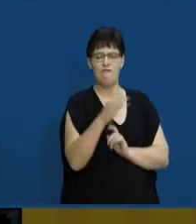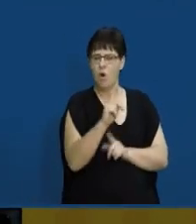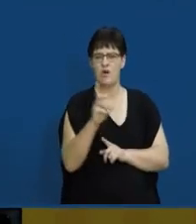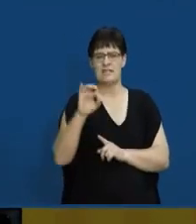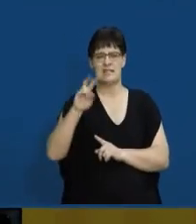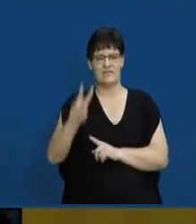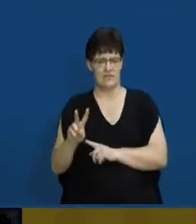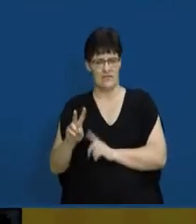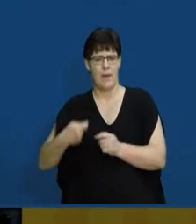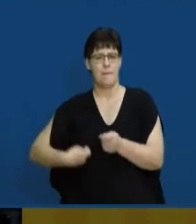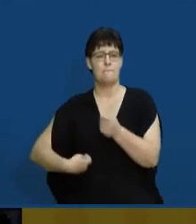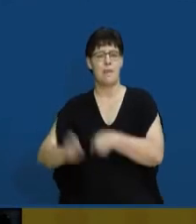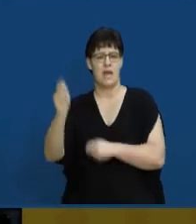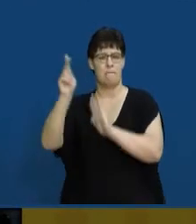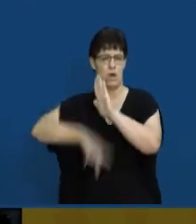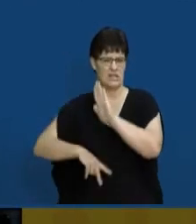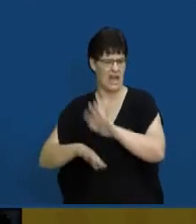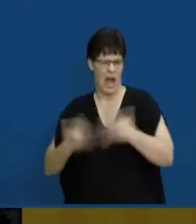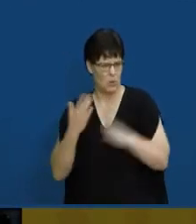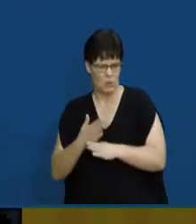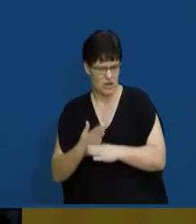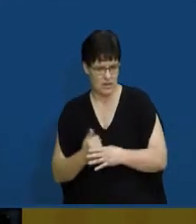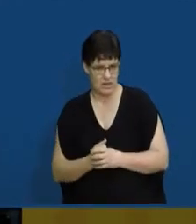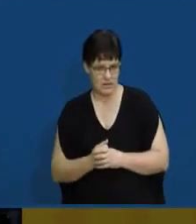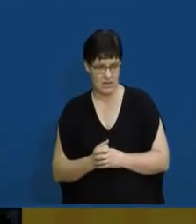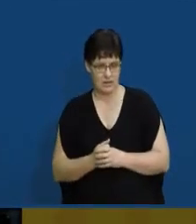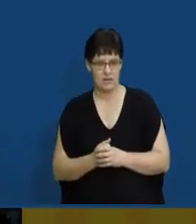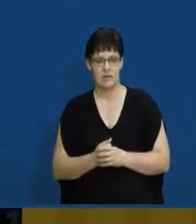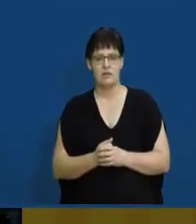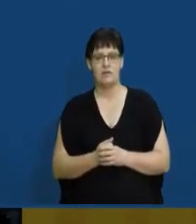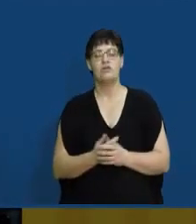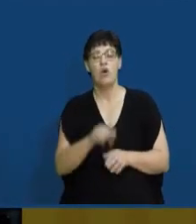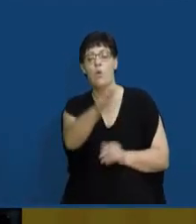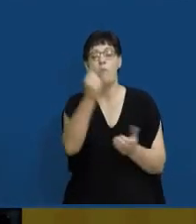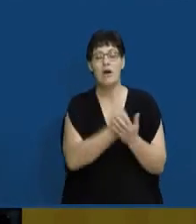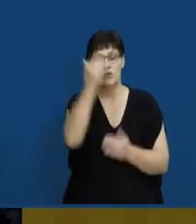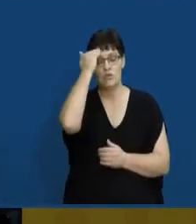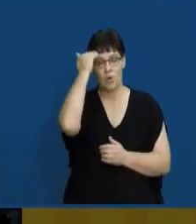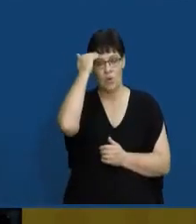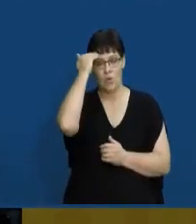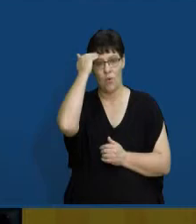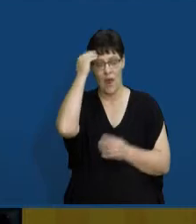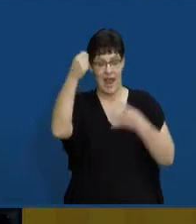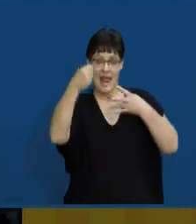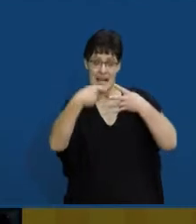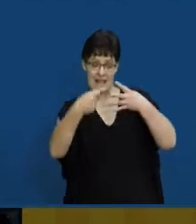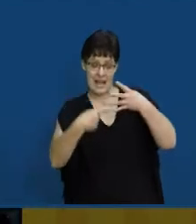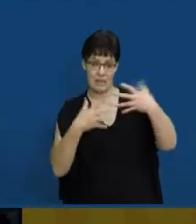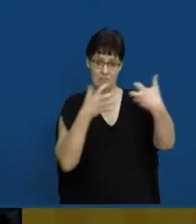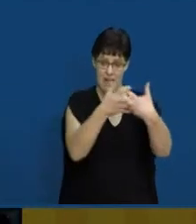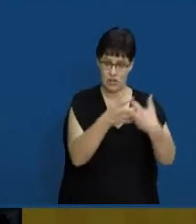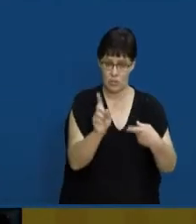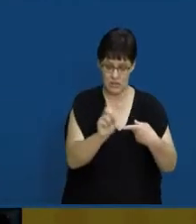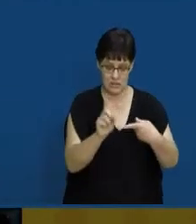dividend payout policy. So here also, you need to know the indicator, 1.